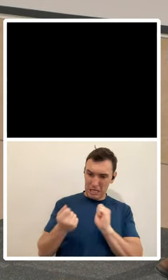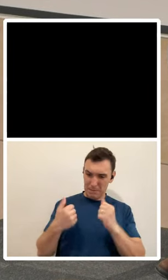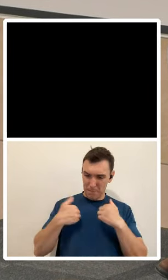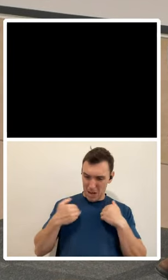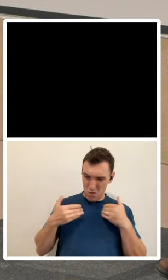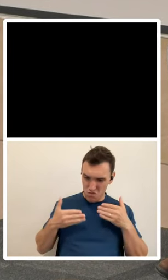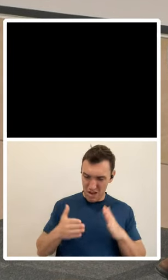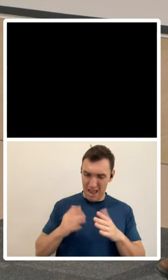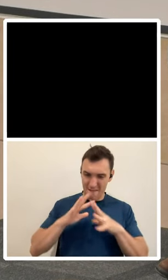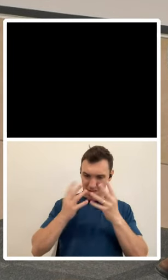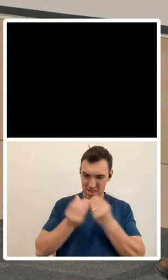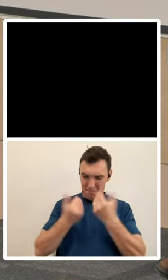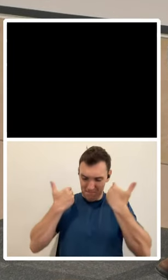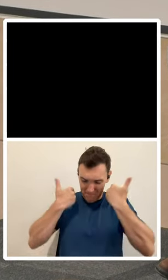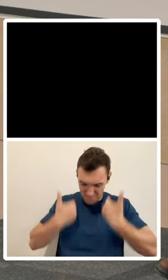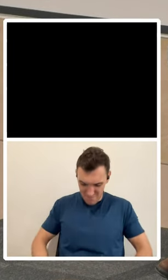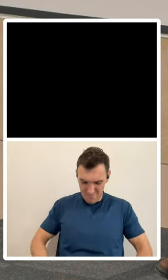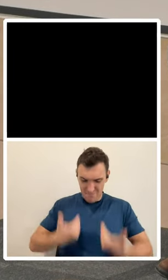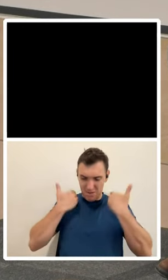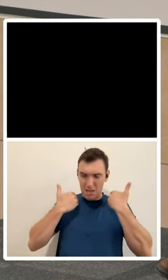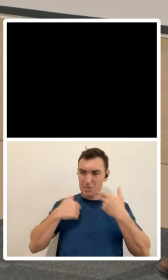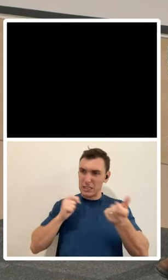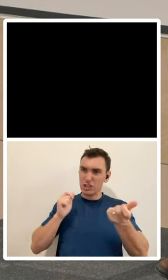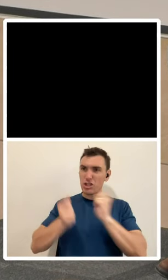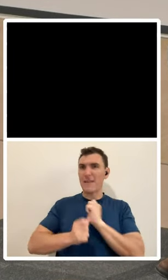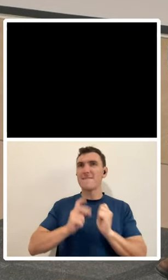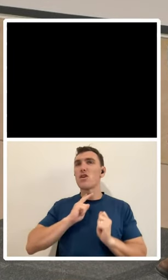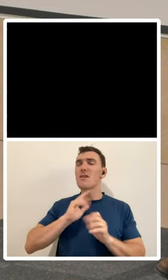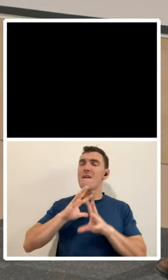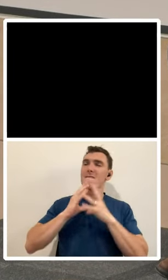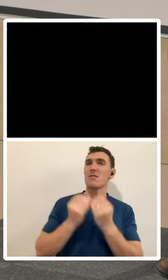at the same time, I think it's important that we don't allow class to